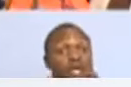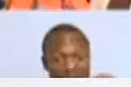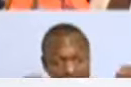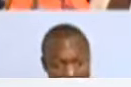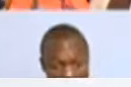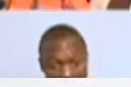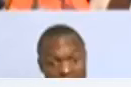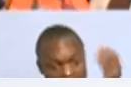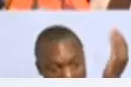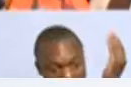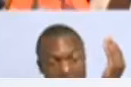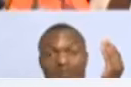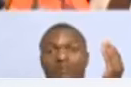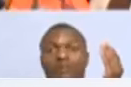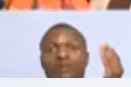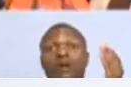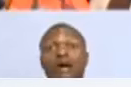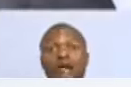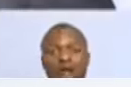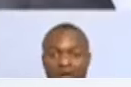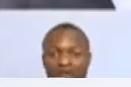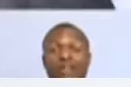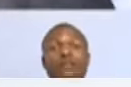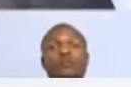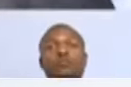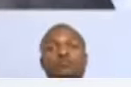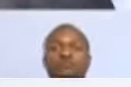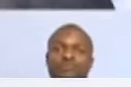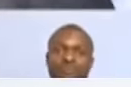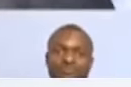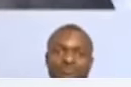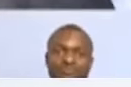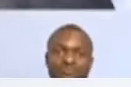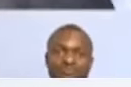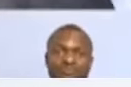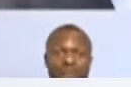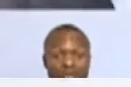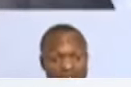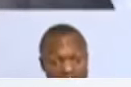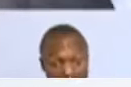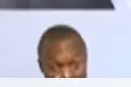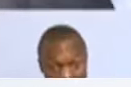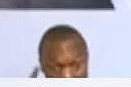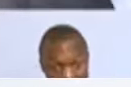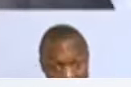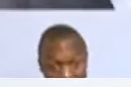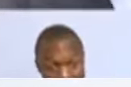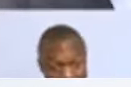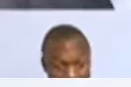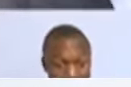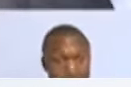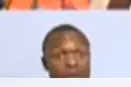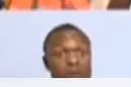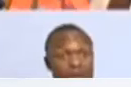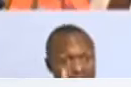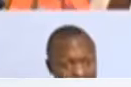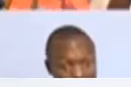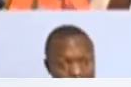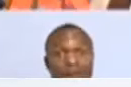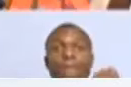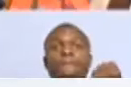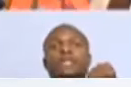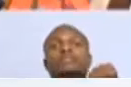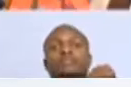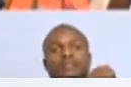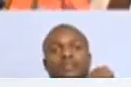availability of the commodity, our staple food. Under the program, members of the community are buying maize